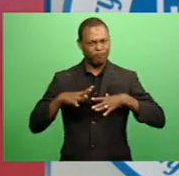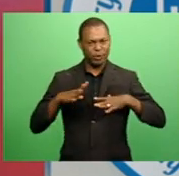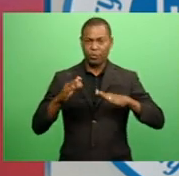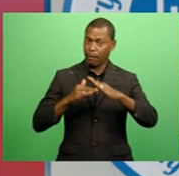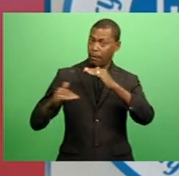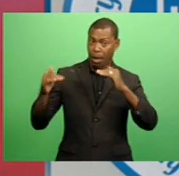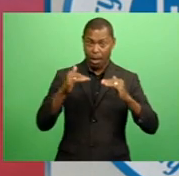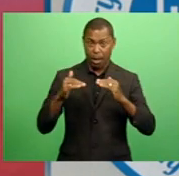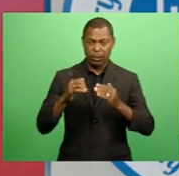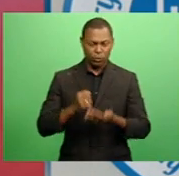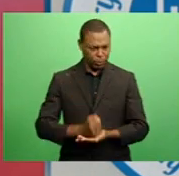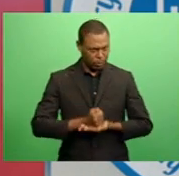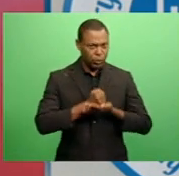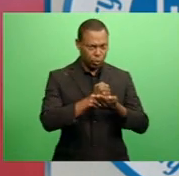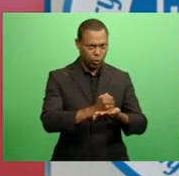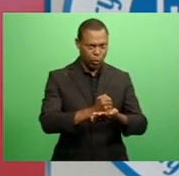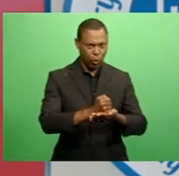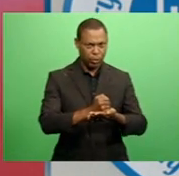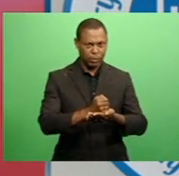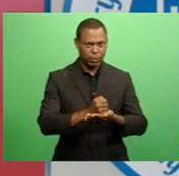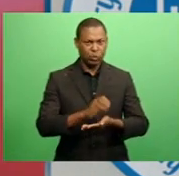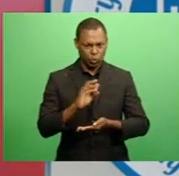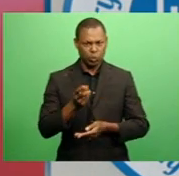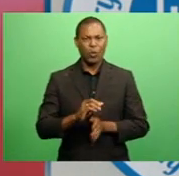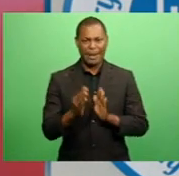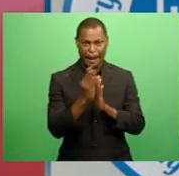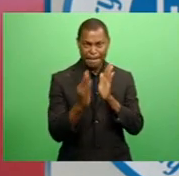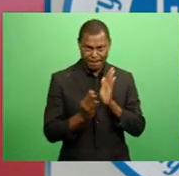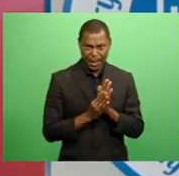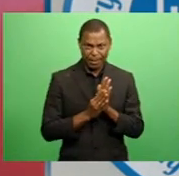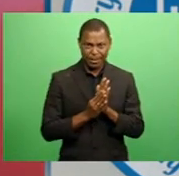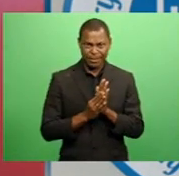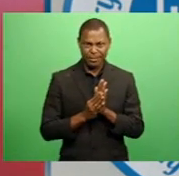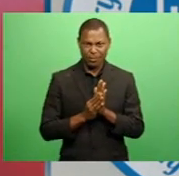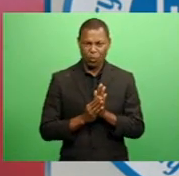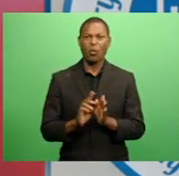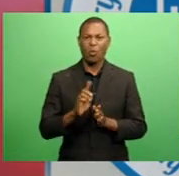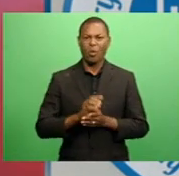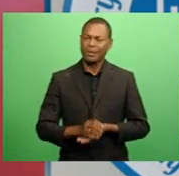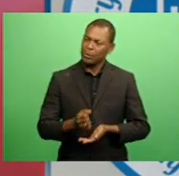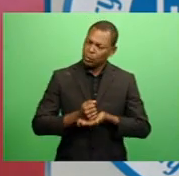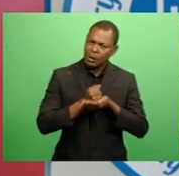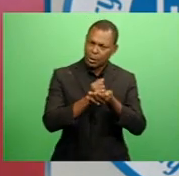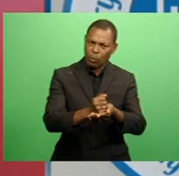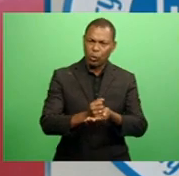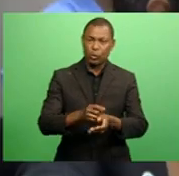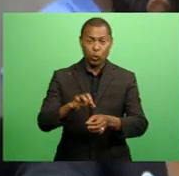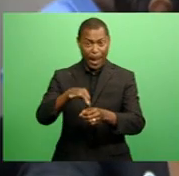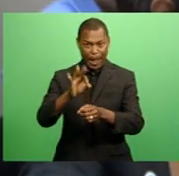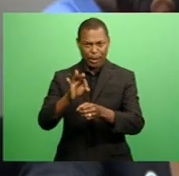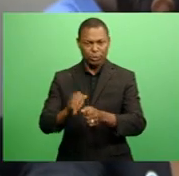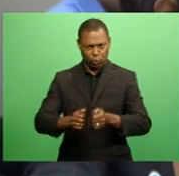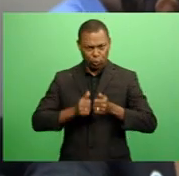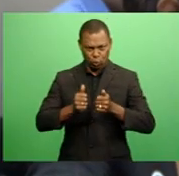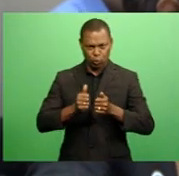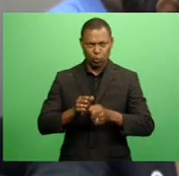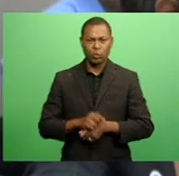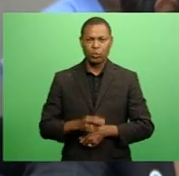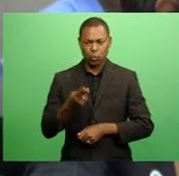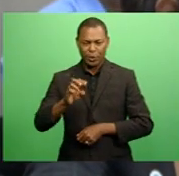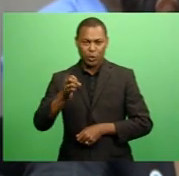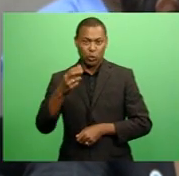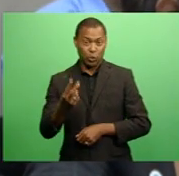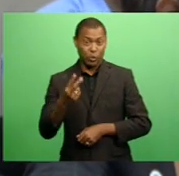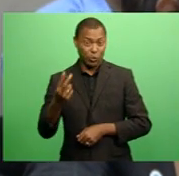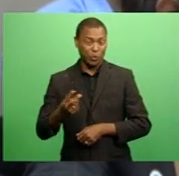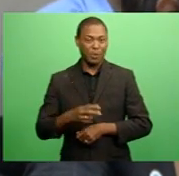support that, and we are all here for this particular bill, so we get a credible election come 2022. Public consultations